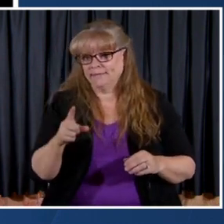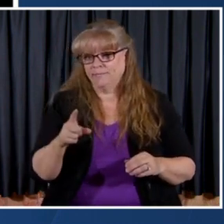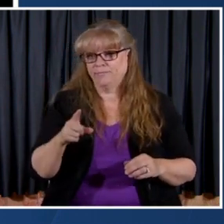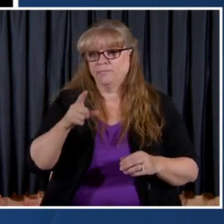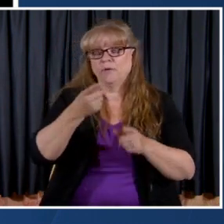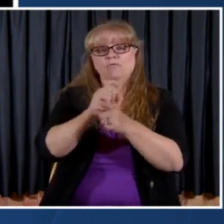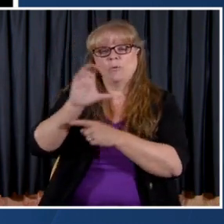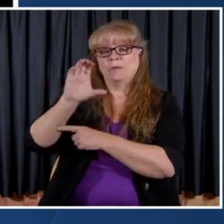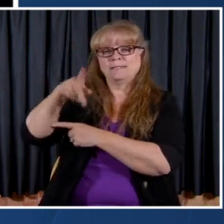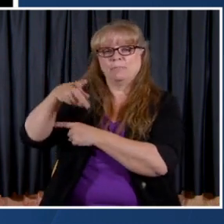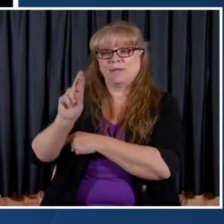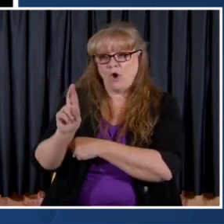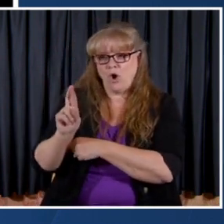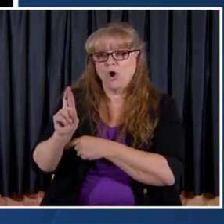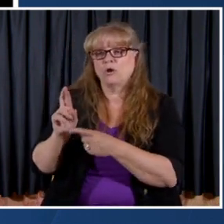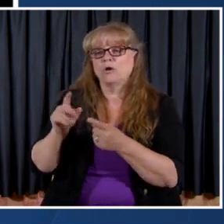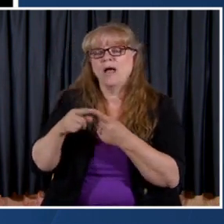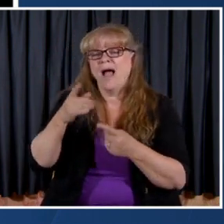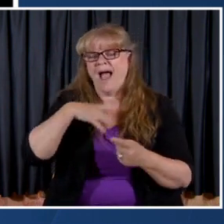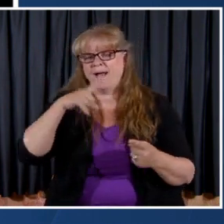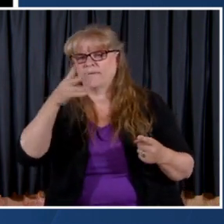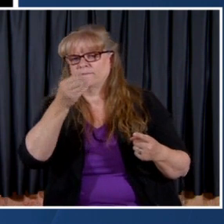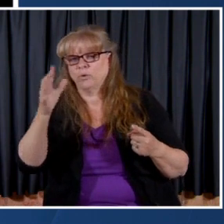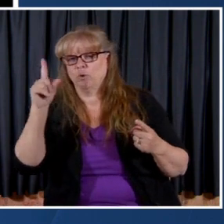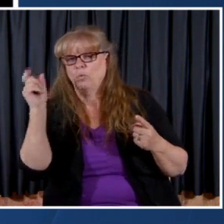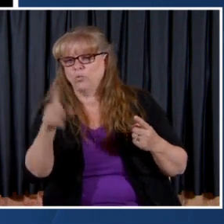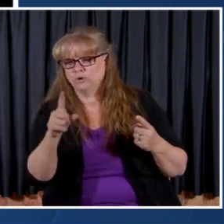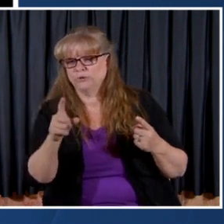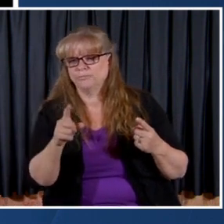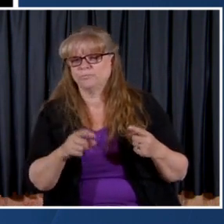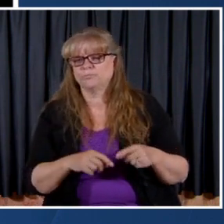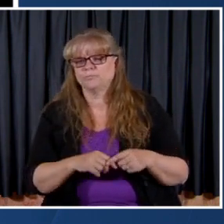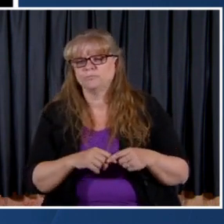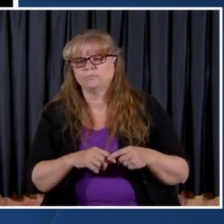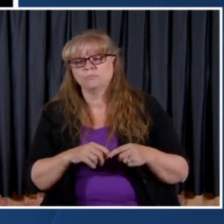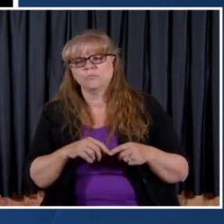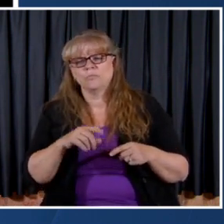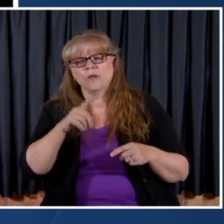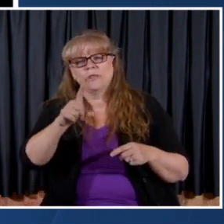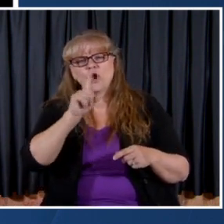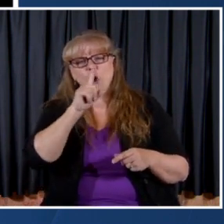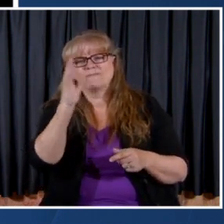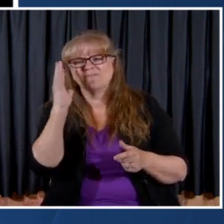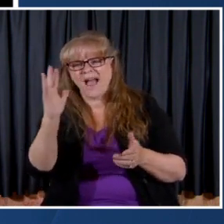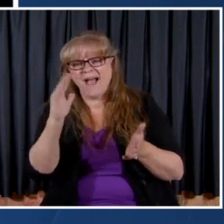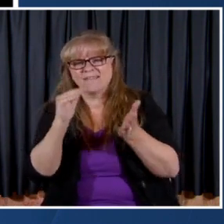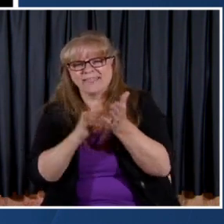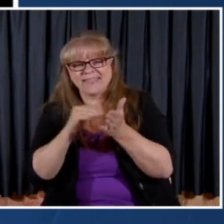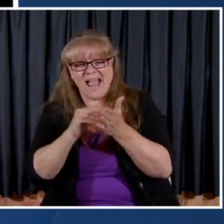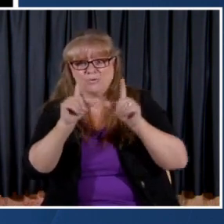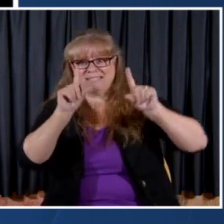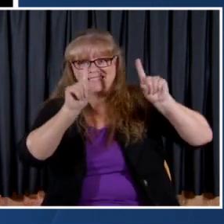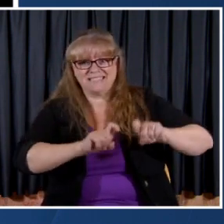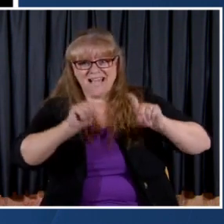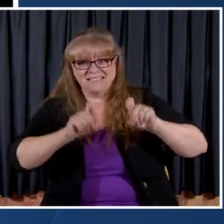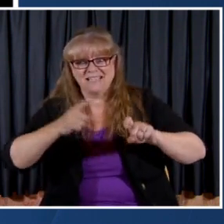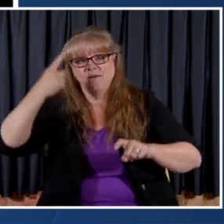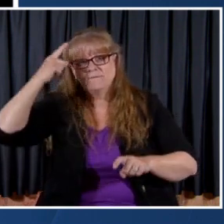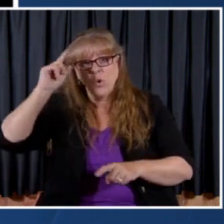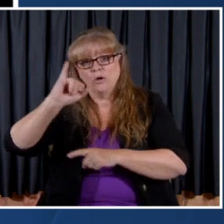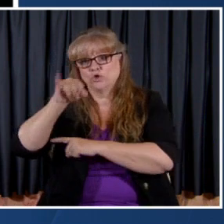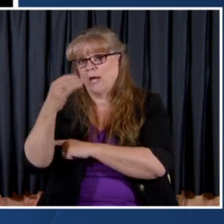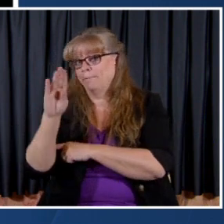know that there were 5,000 tests available to JBS. I know you were working with Senator Gardner and the White